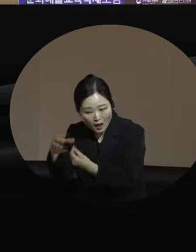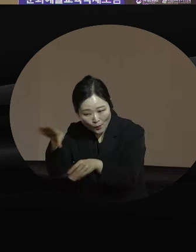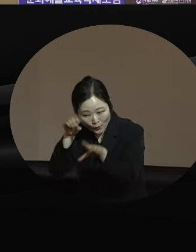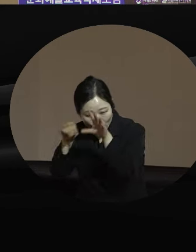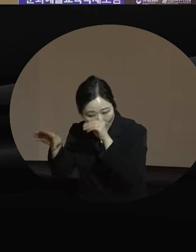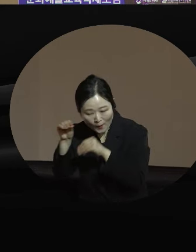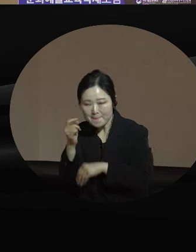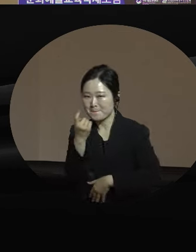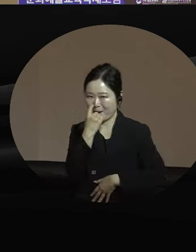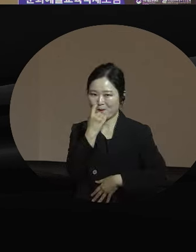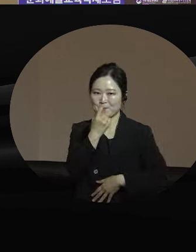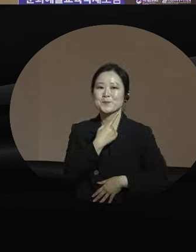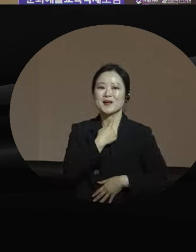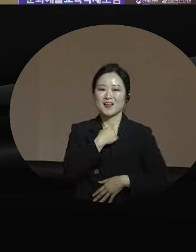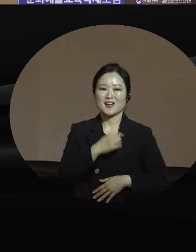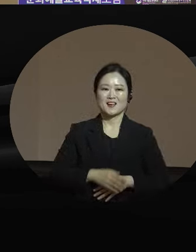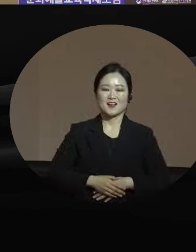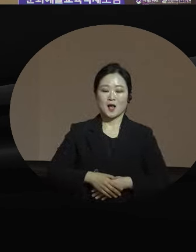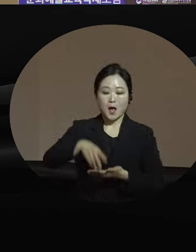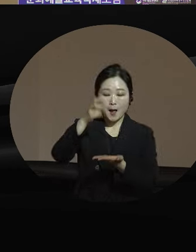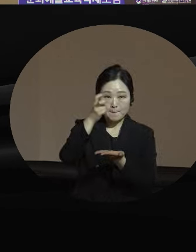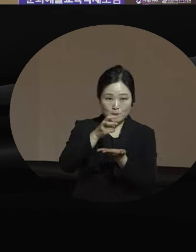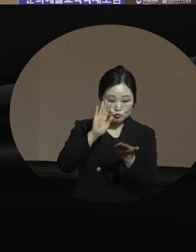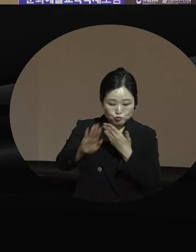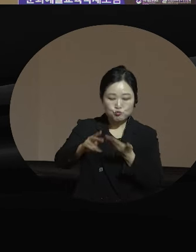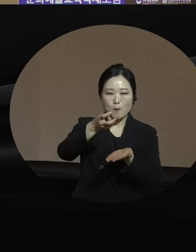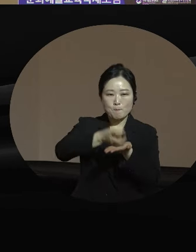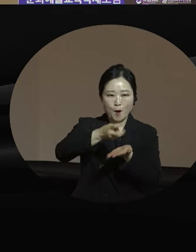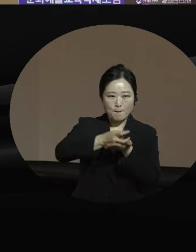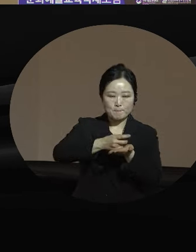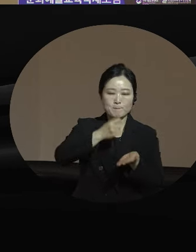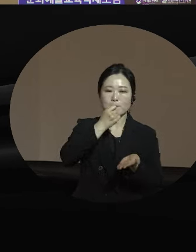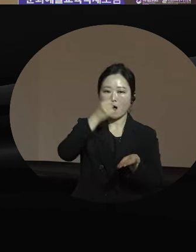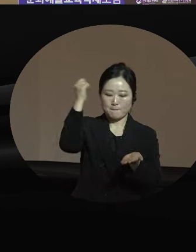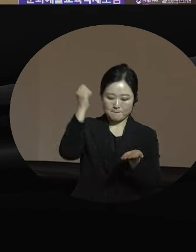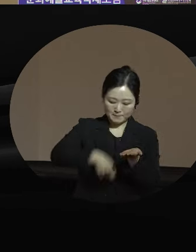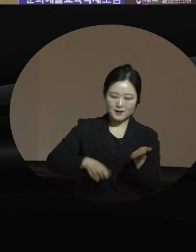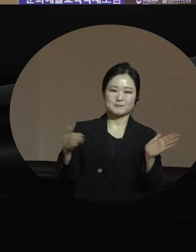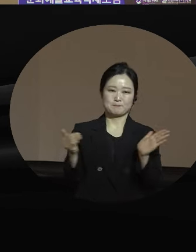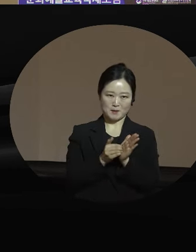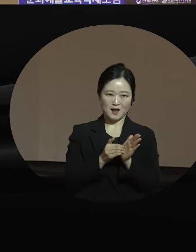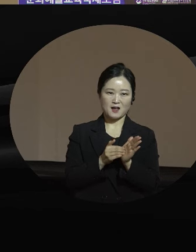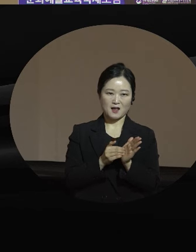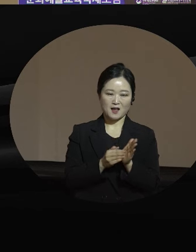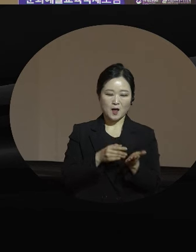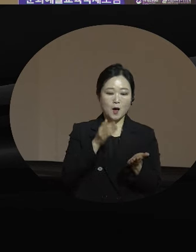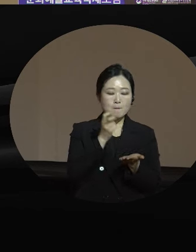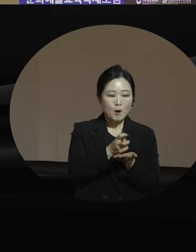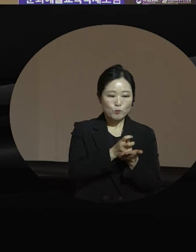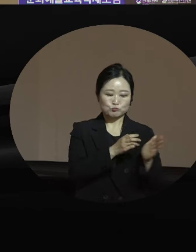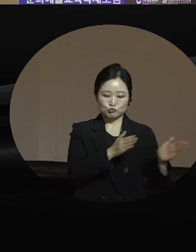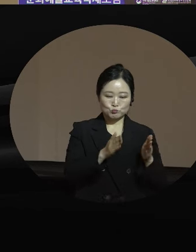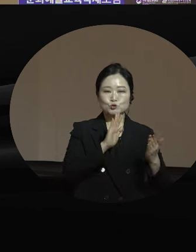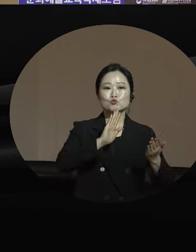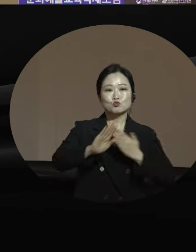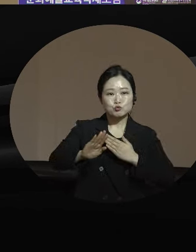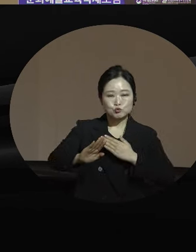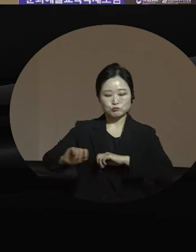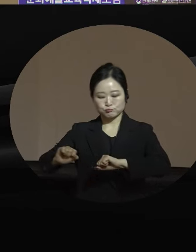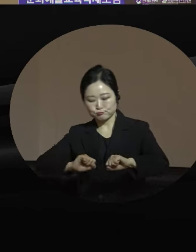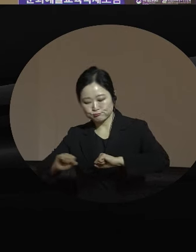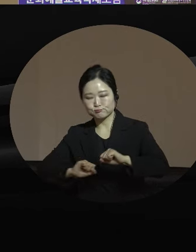law adopted with the law in order to create the legal regulations. With the approval of this law,